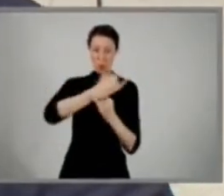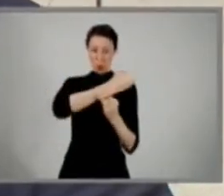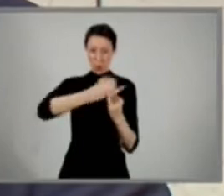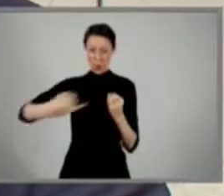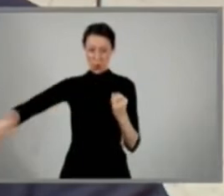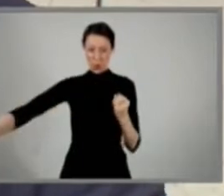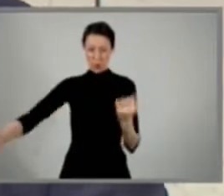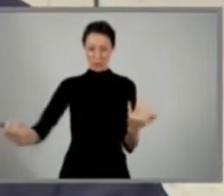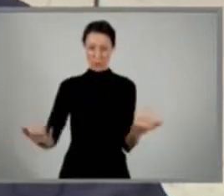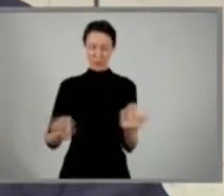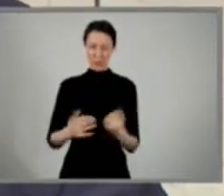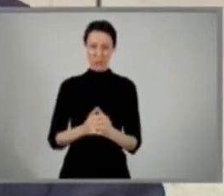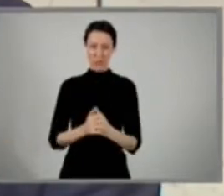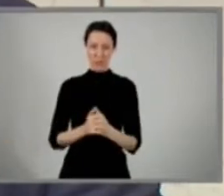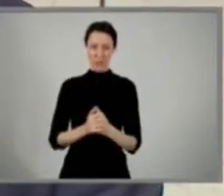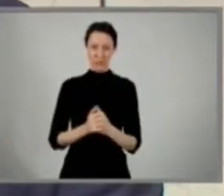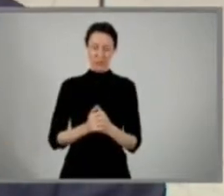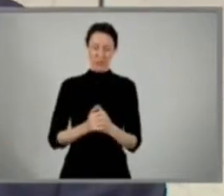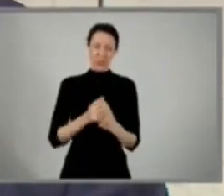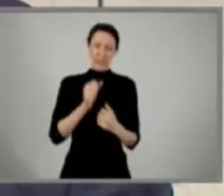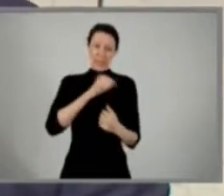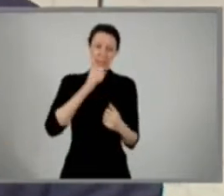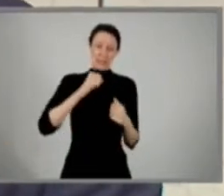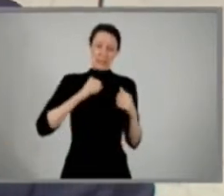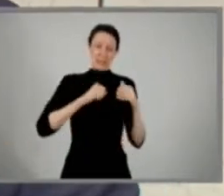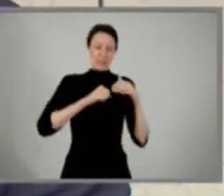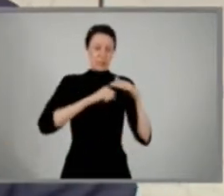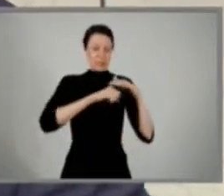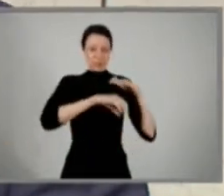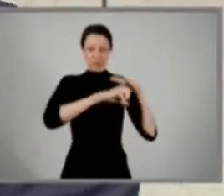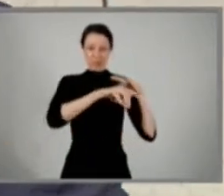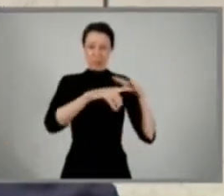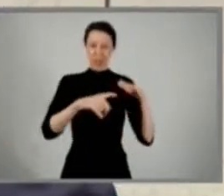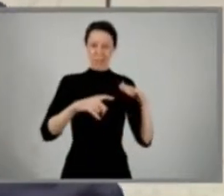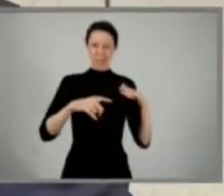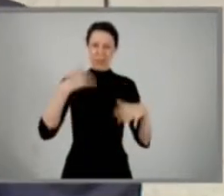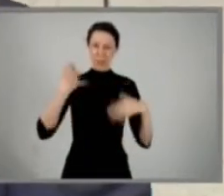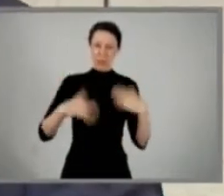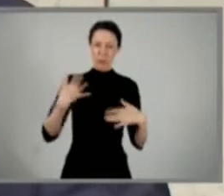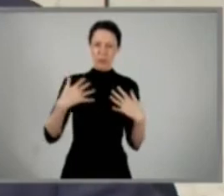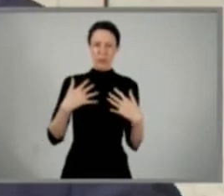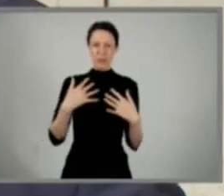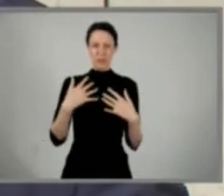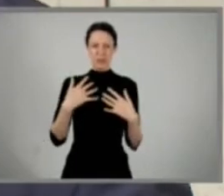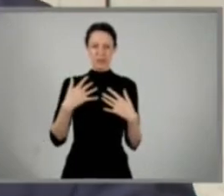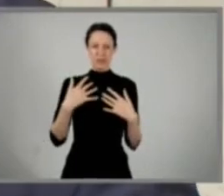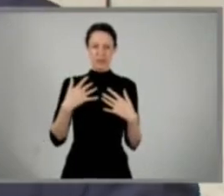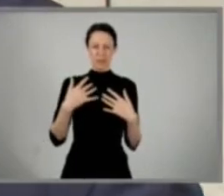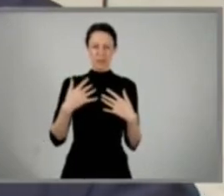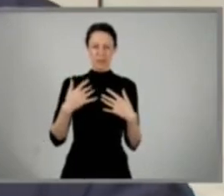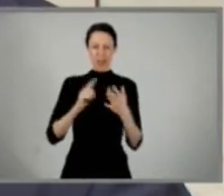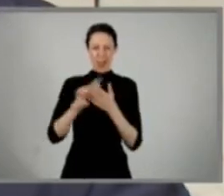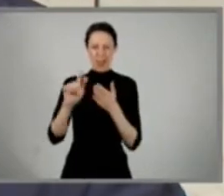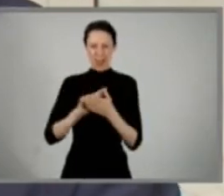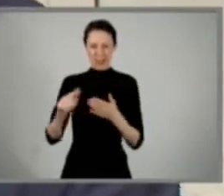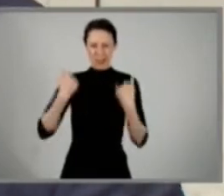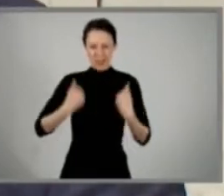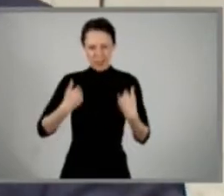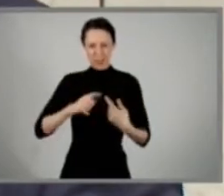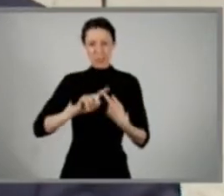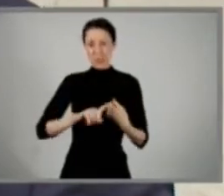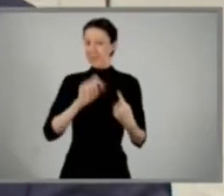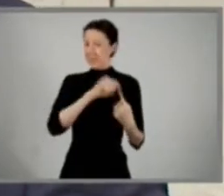and maimed, and that was obviously a calamity during wartime of extraordinary proportions. But when you think about that, and the population at the time was